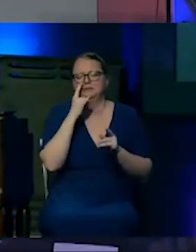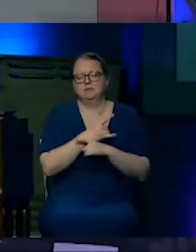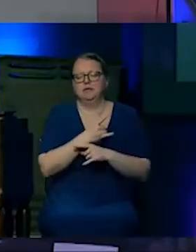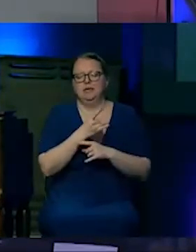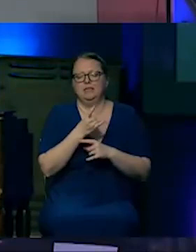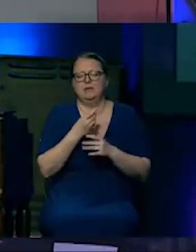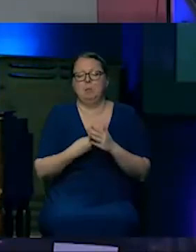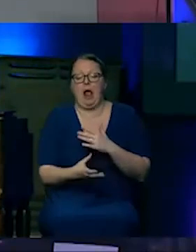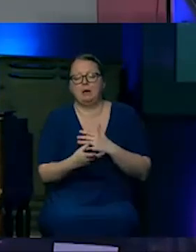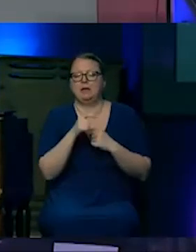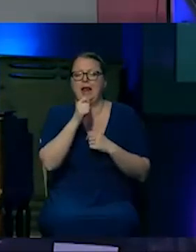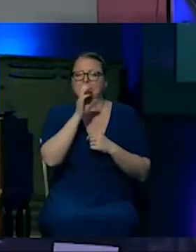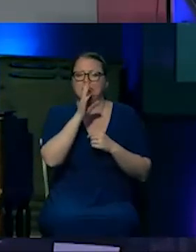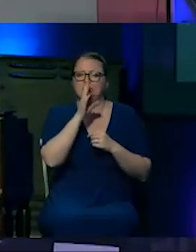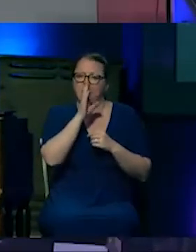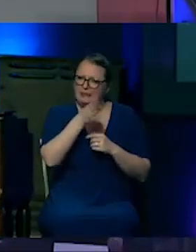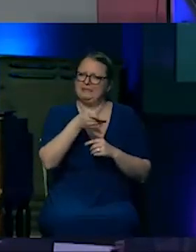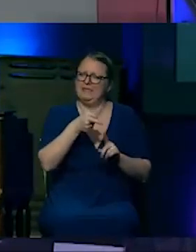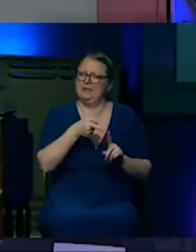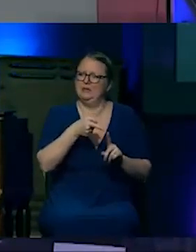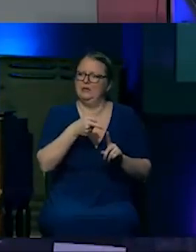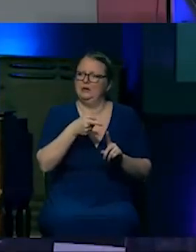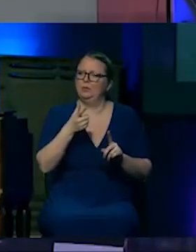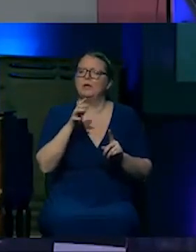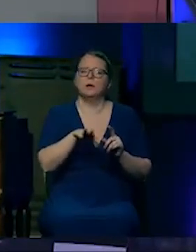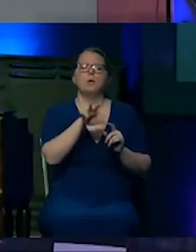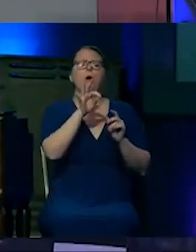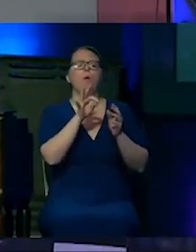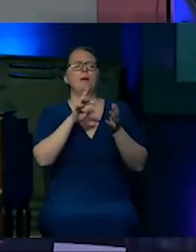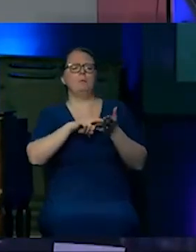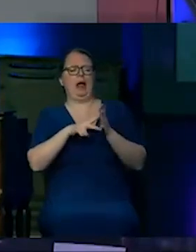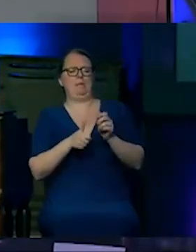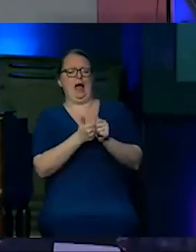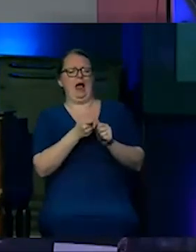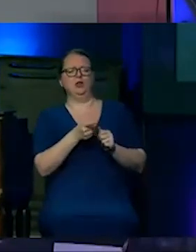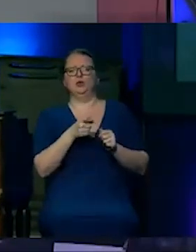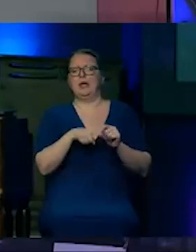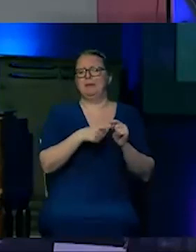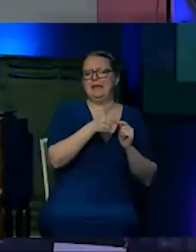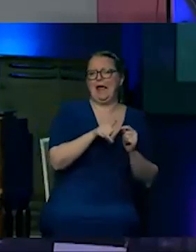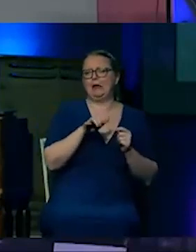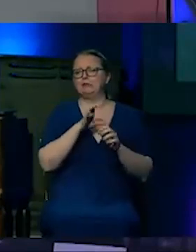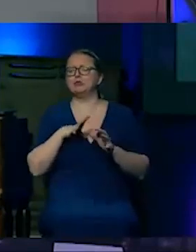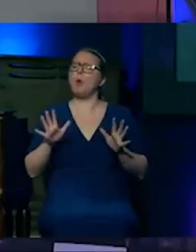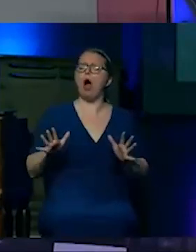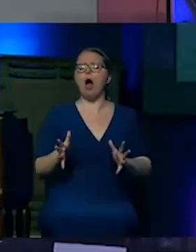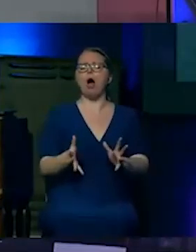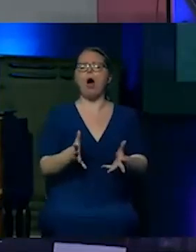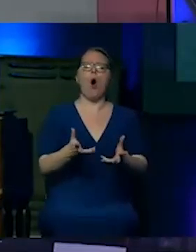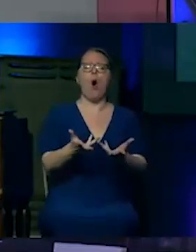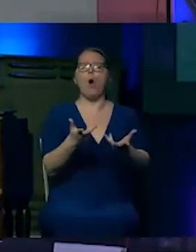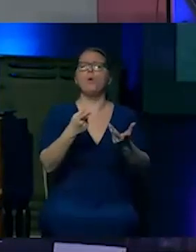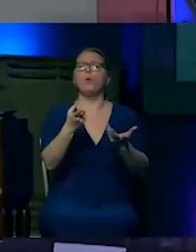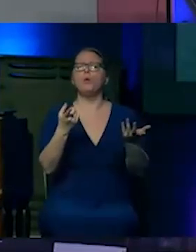not explicit. We kind of pull out the reality that they say we can't be gay and be Christian, but they kind of edge around it all the time. No, let's just say it.